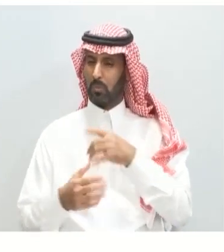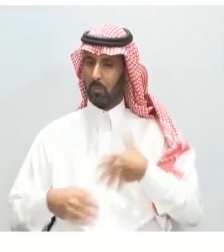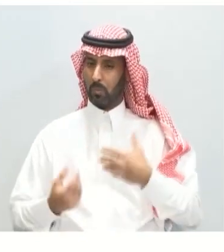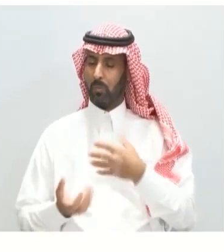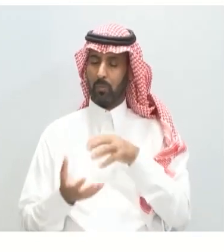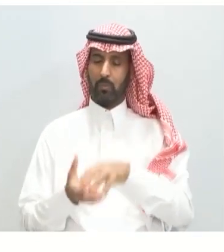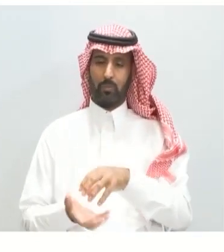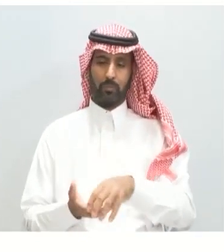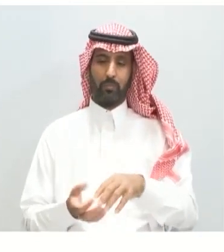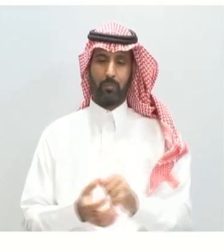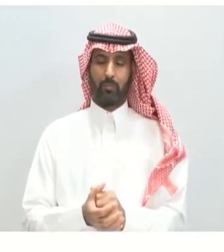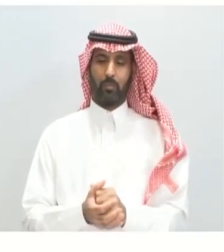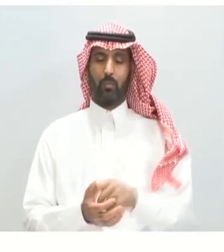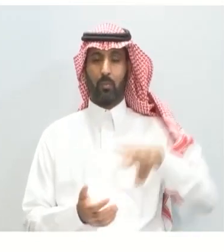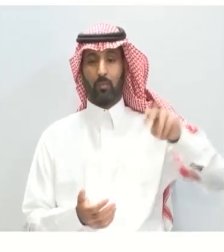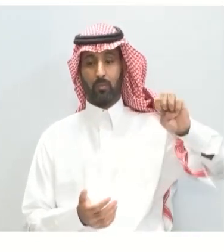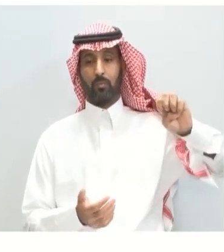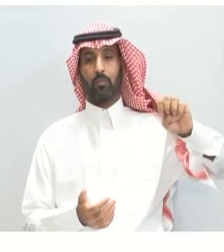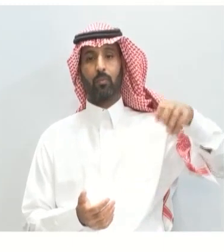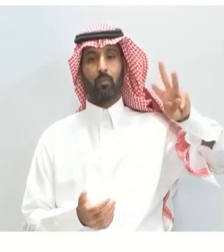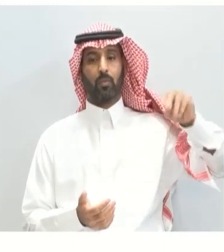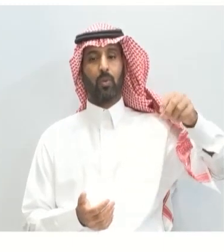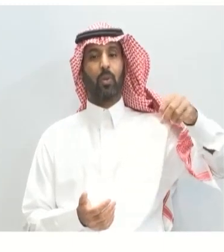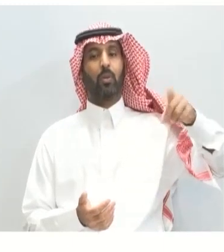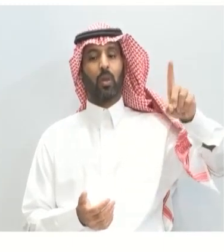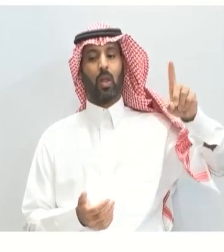excite city. So he's describing a city.